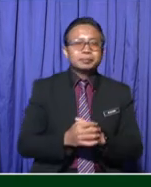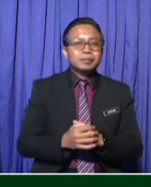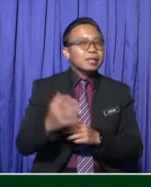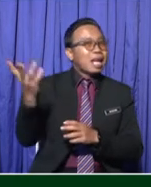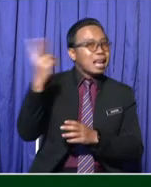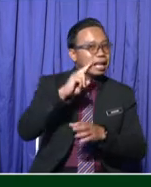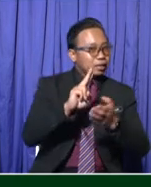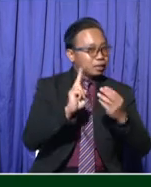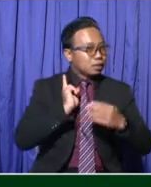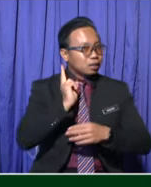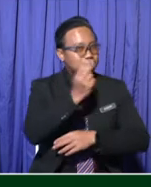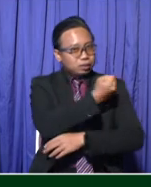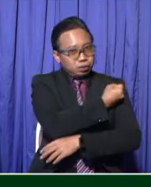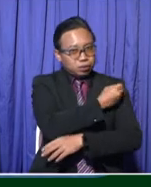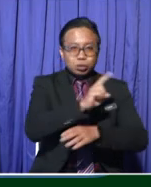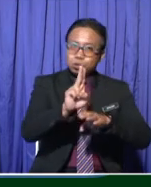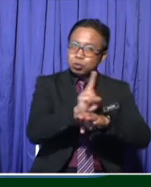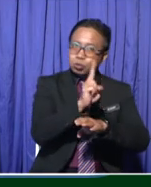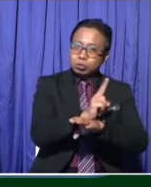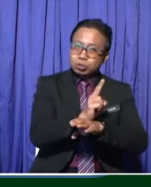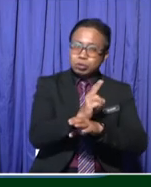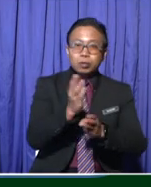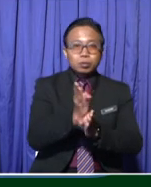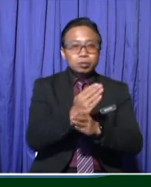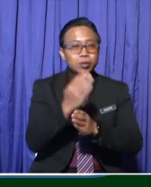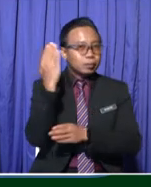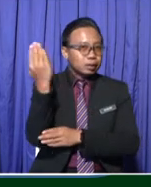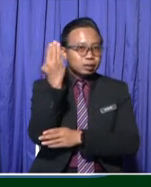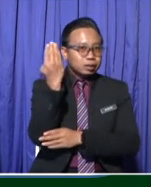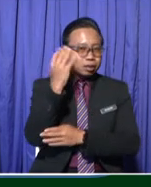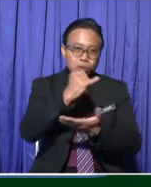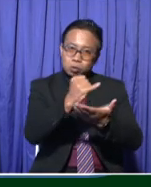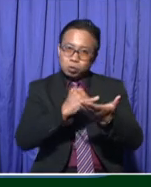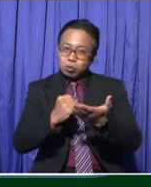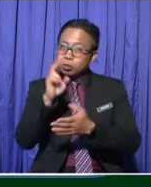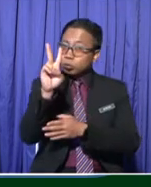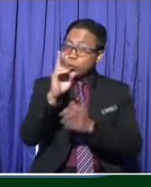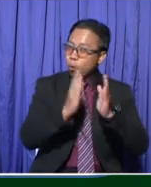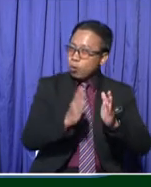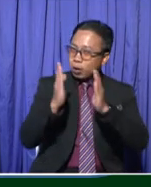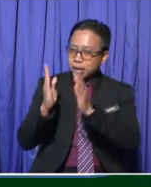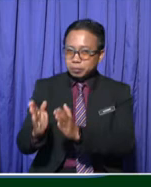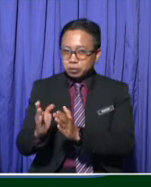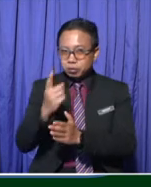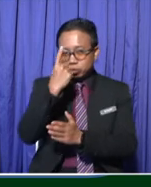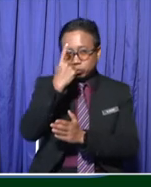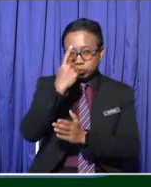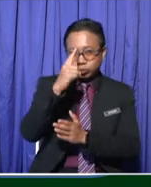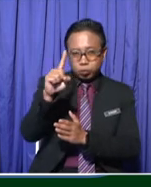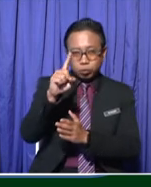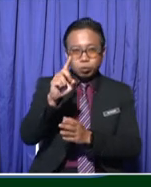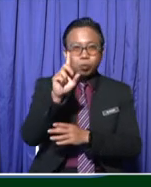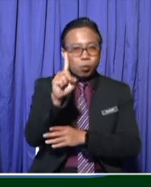Let us use standard form. Draw two columns to write the value for ones